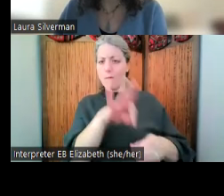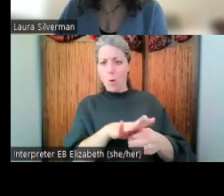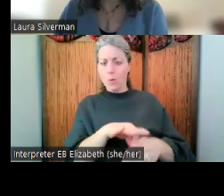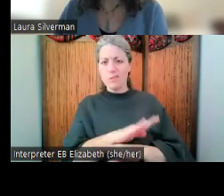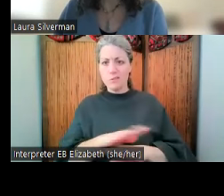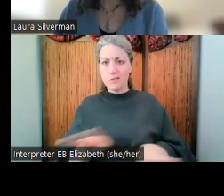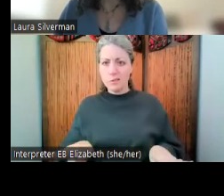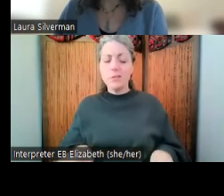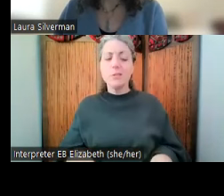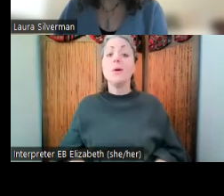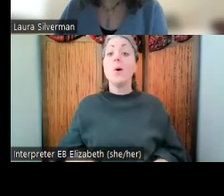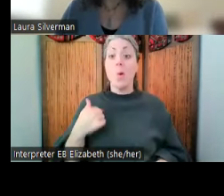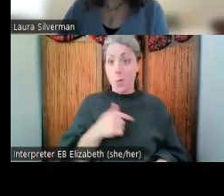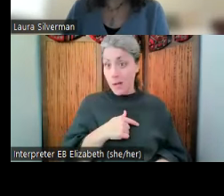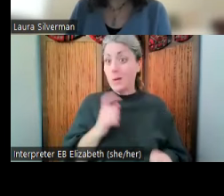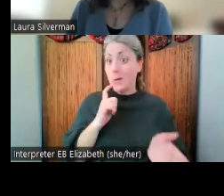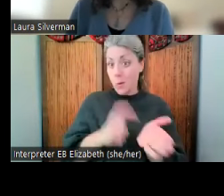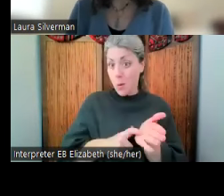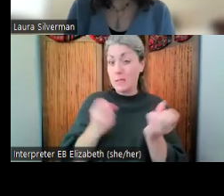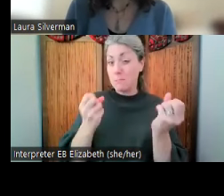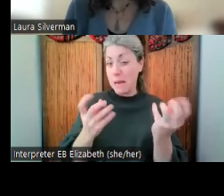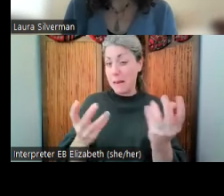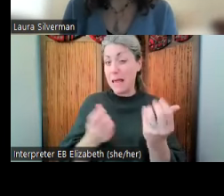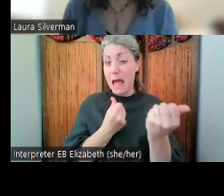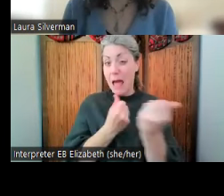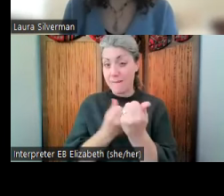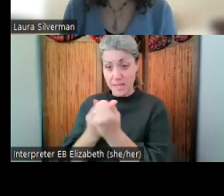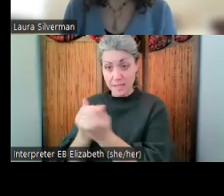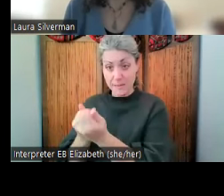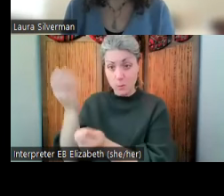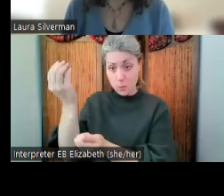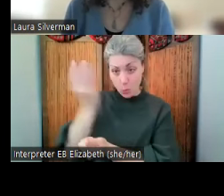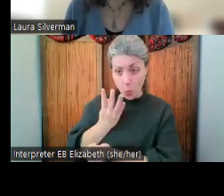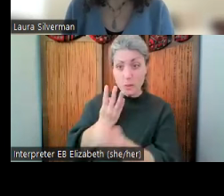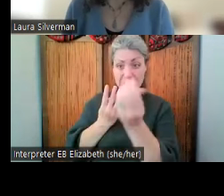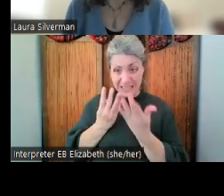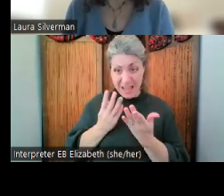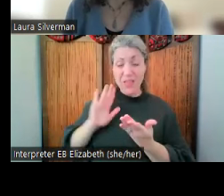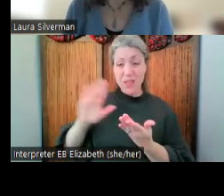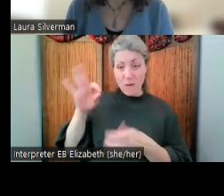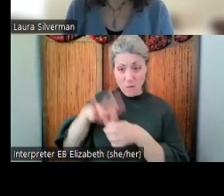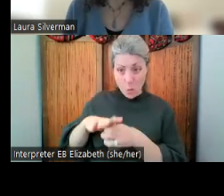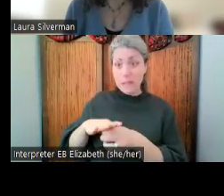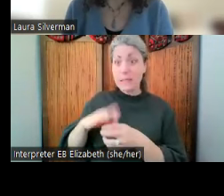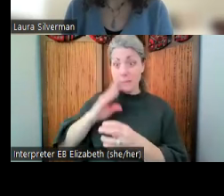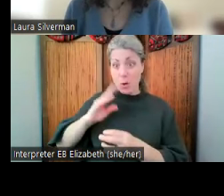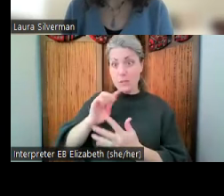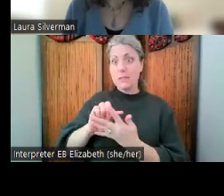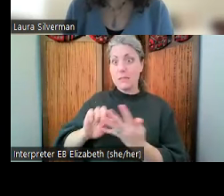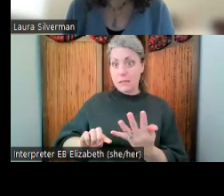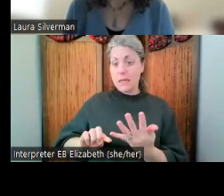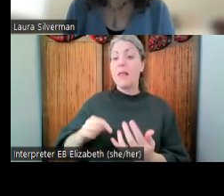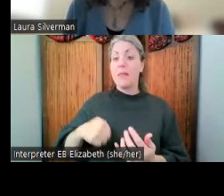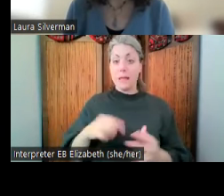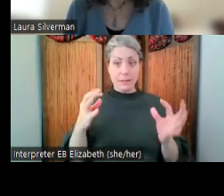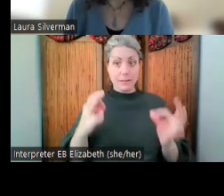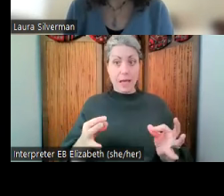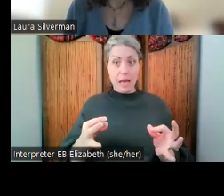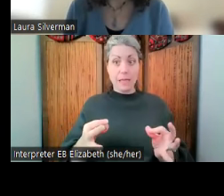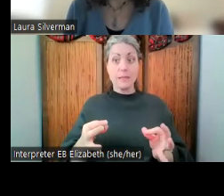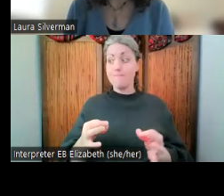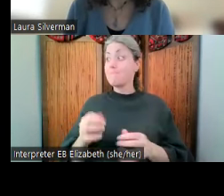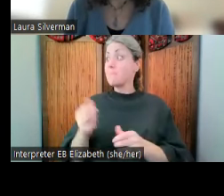heard from a number of the advocates that we talked to who shared their voting experiences, that they chose an